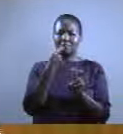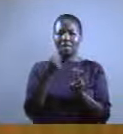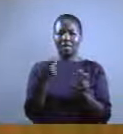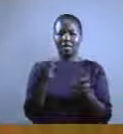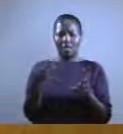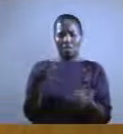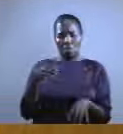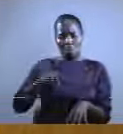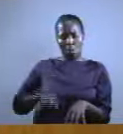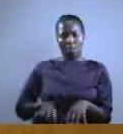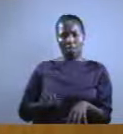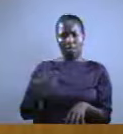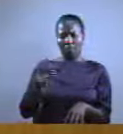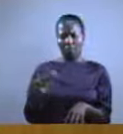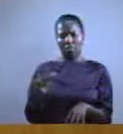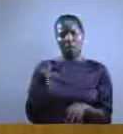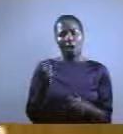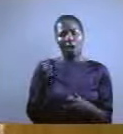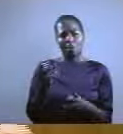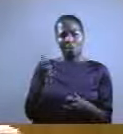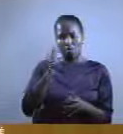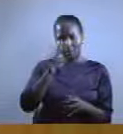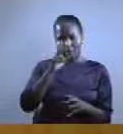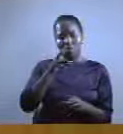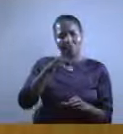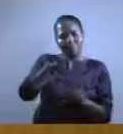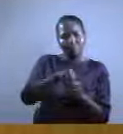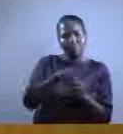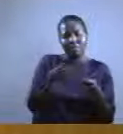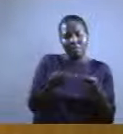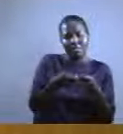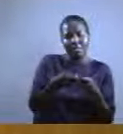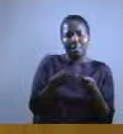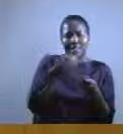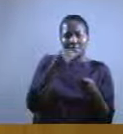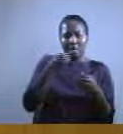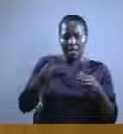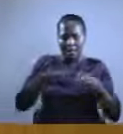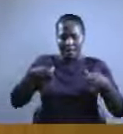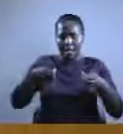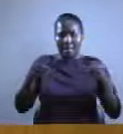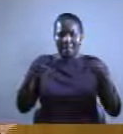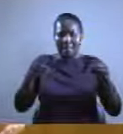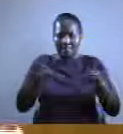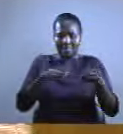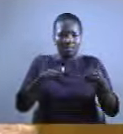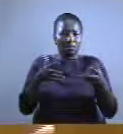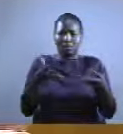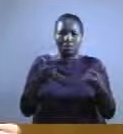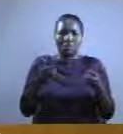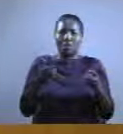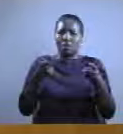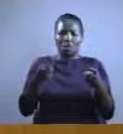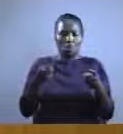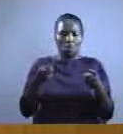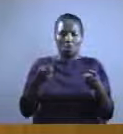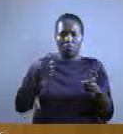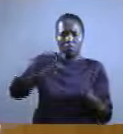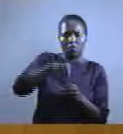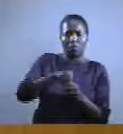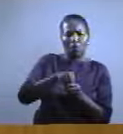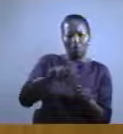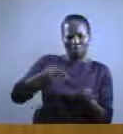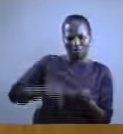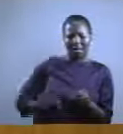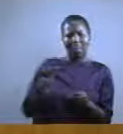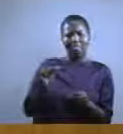to qualify for the incentive, as we believe this in effect excludes large numbers of persons from the low-income group and those